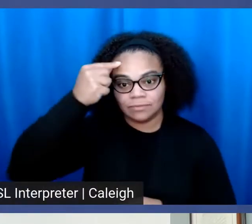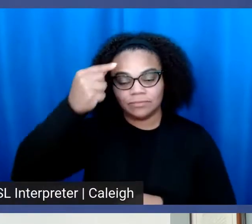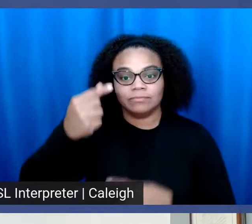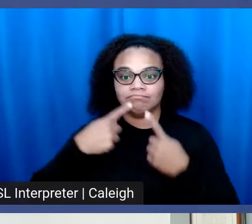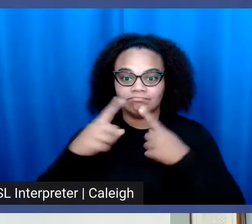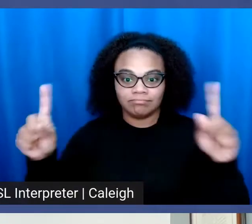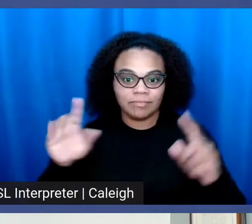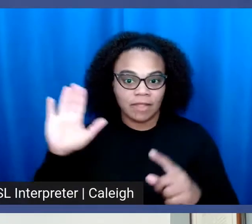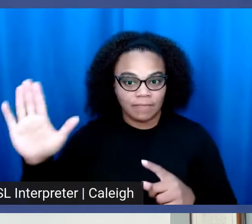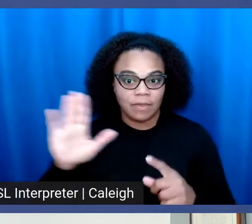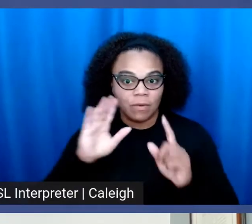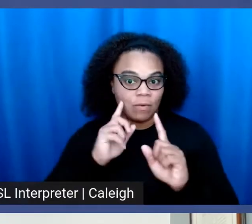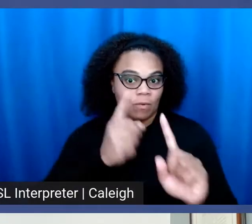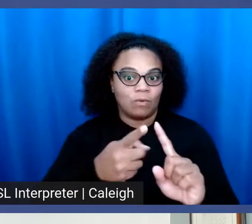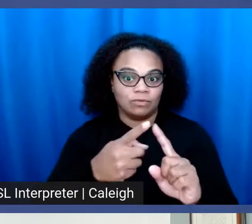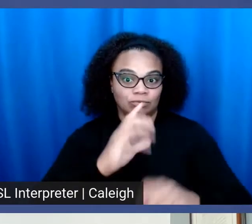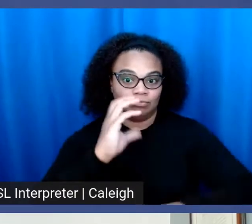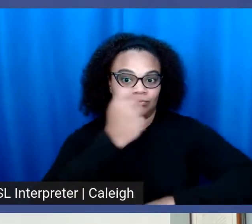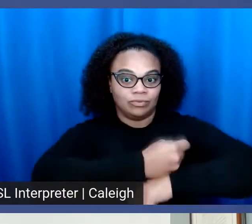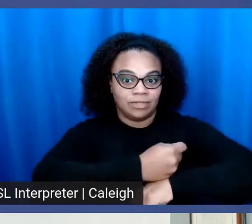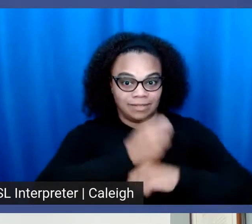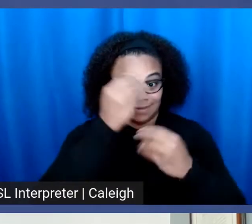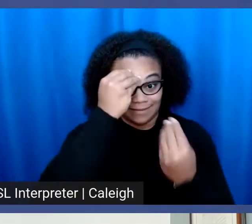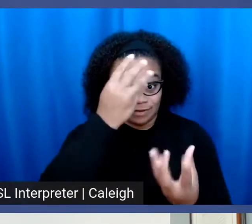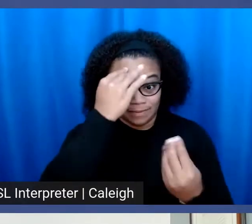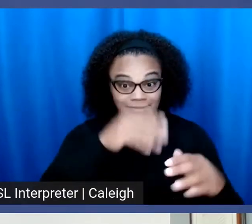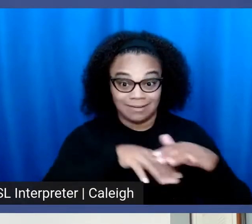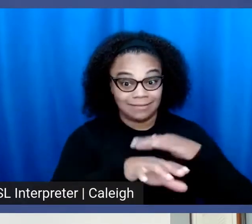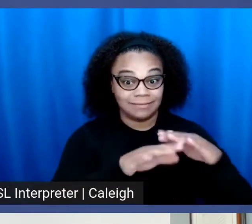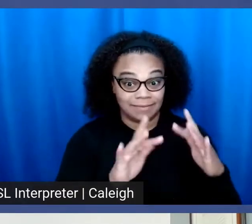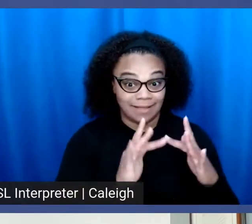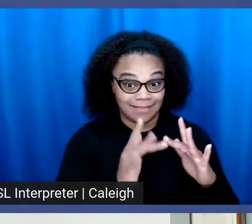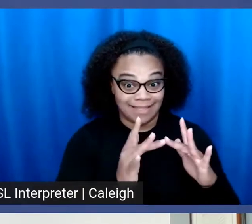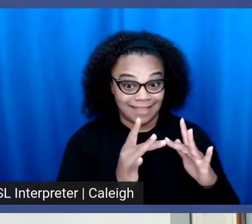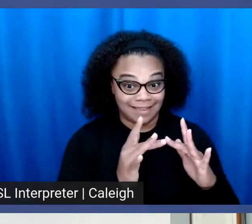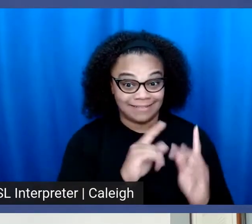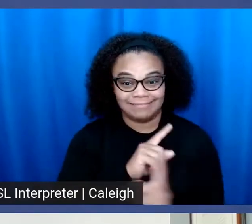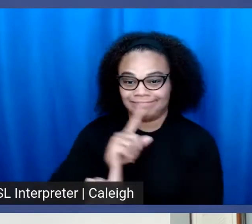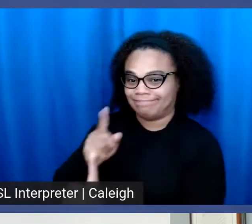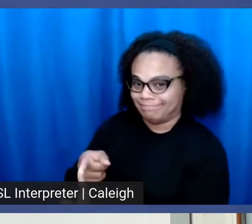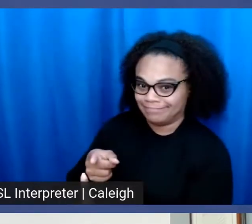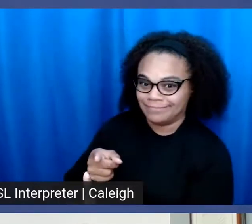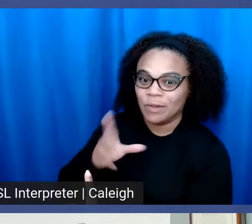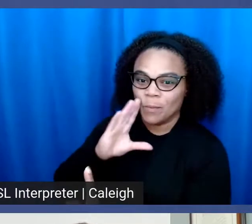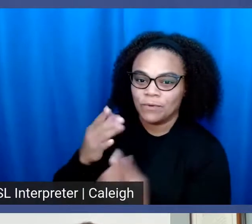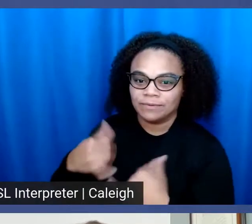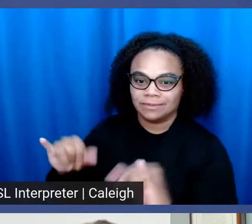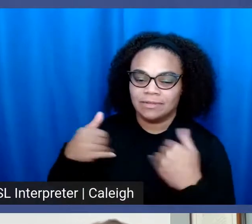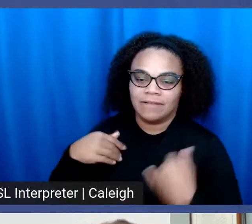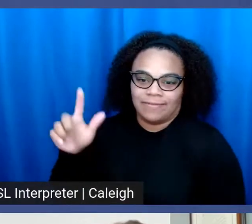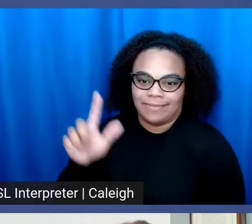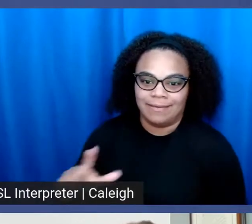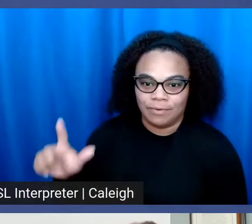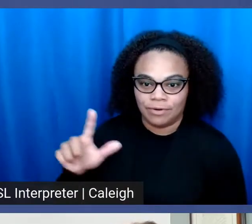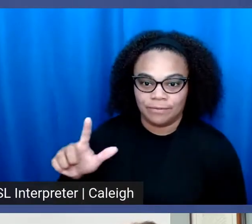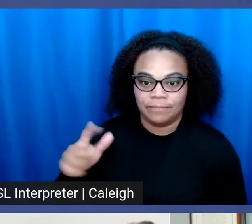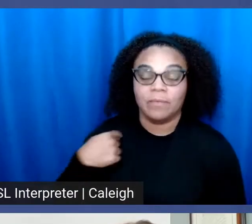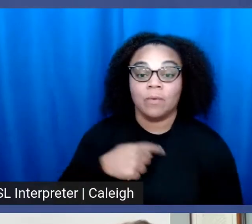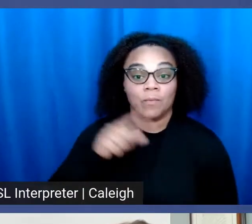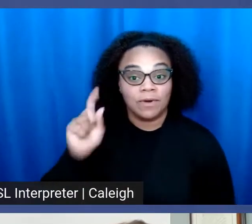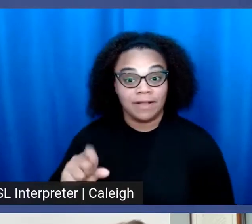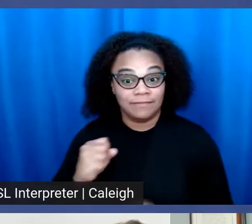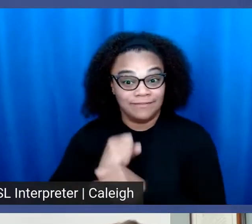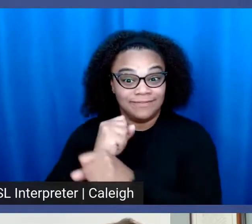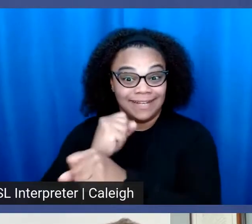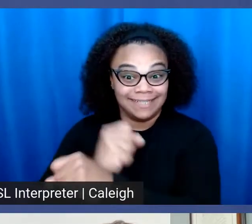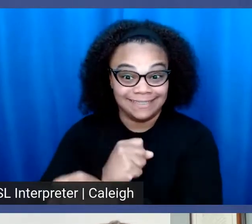information online, there will still be libraries, and we have to fight to keep them.